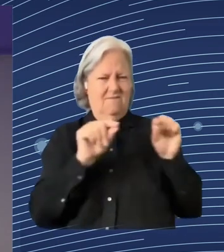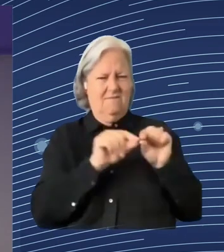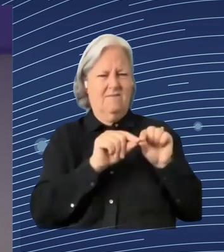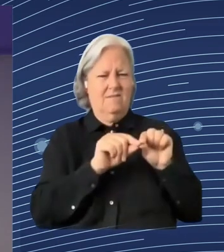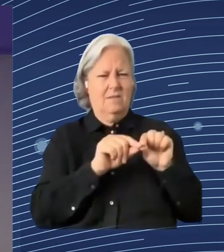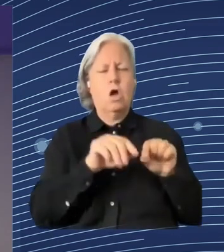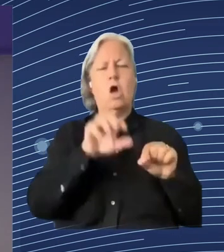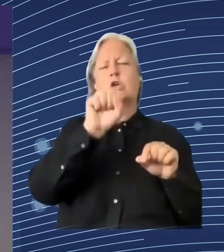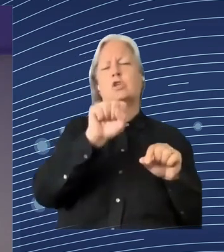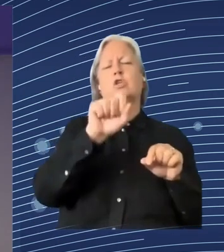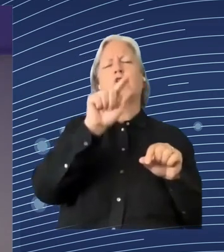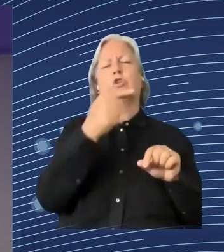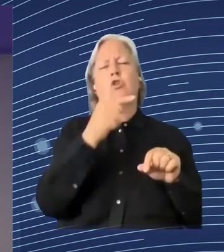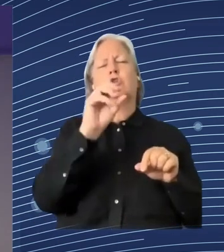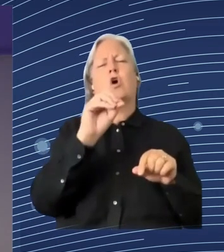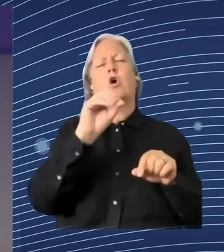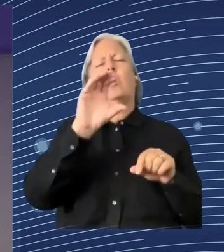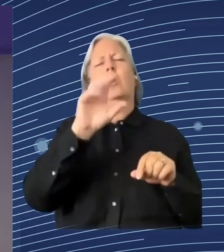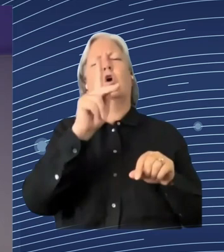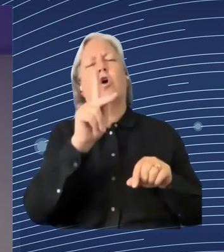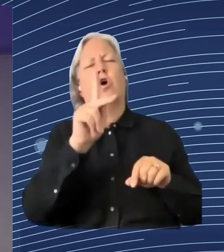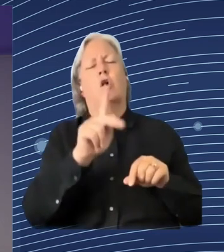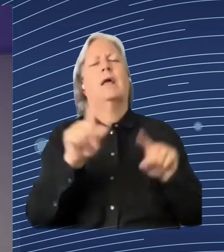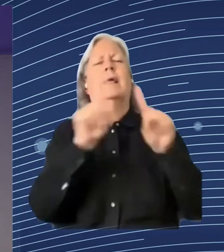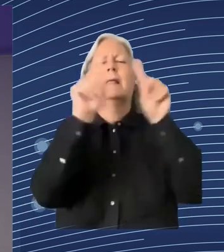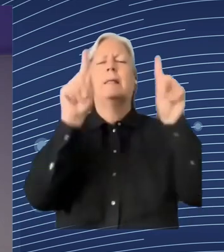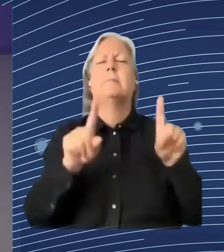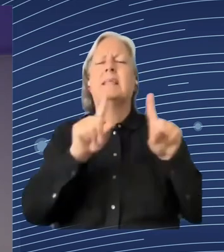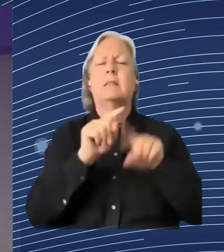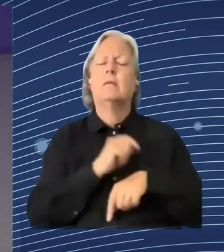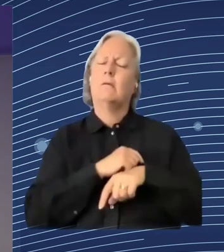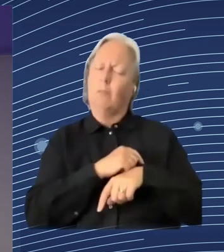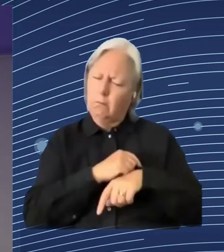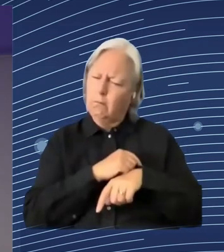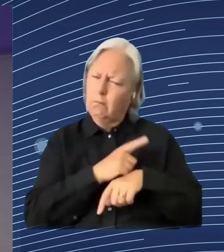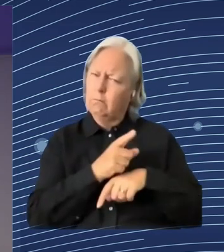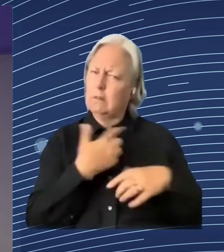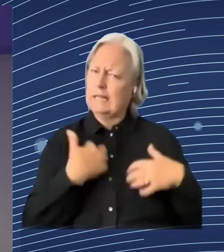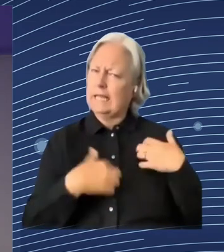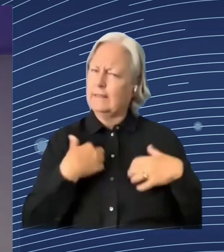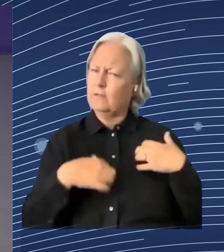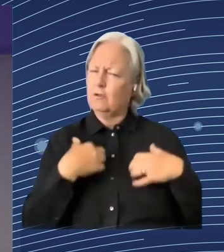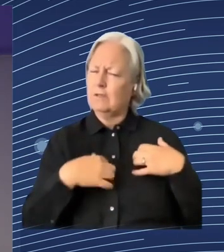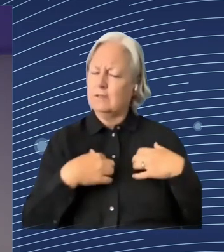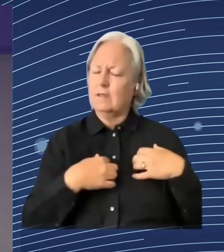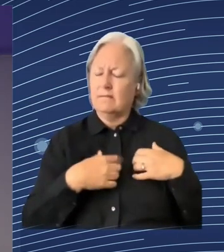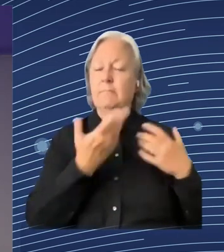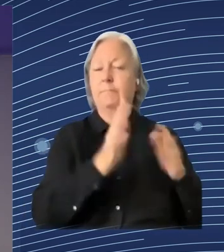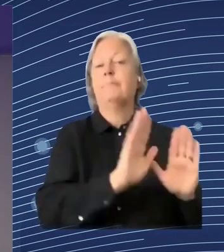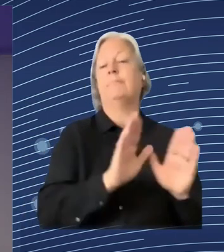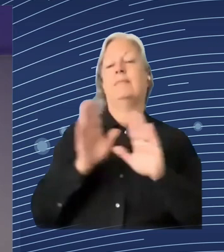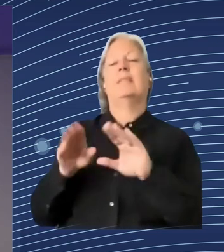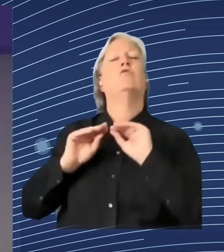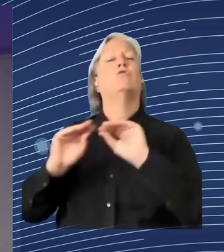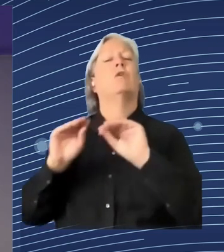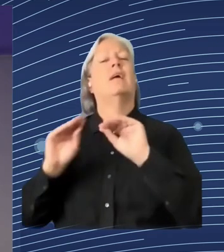but it's not exactly like this. And so what's interesting there is that we can see that the training data comes from